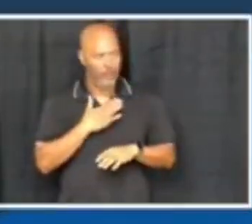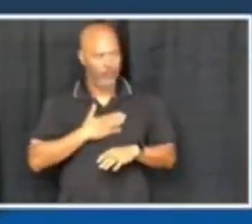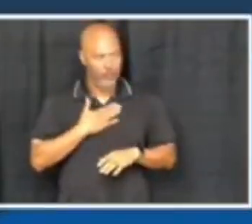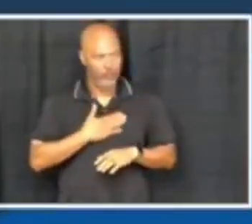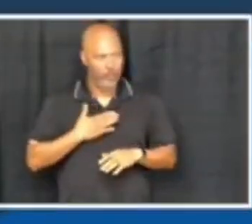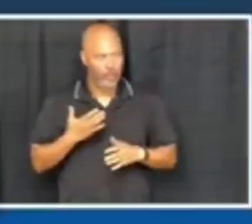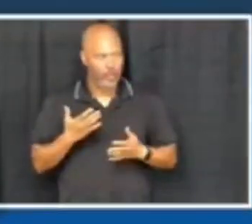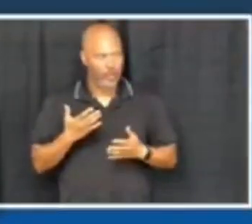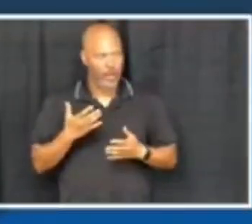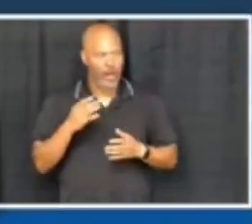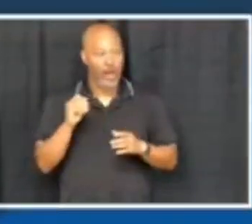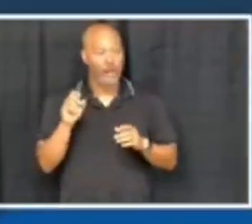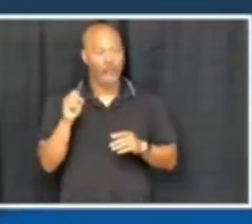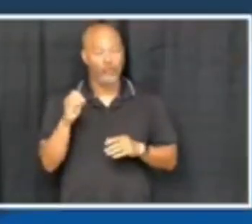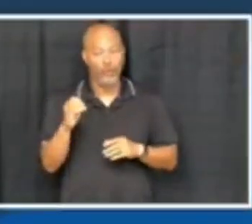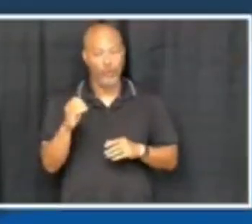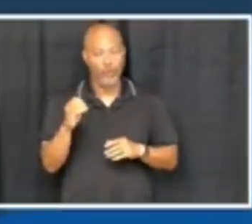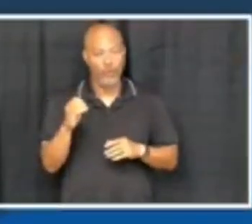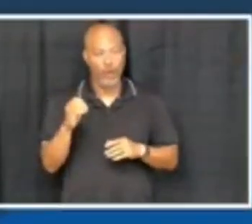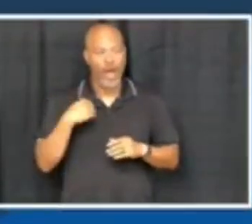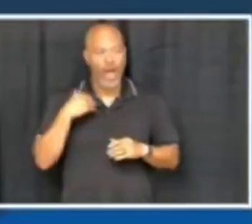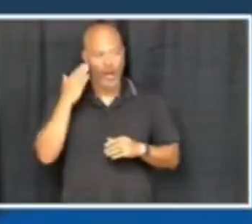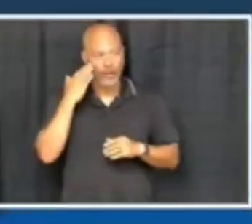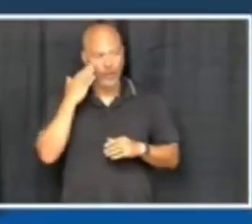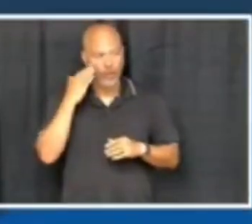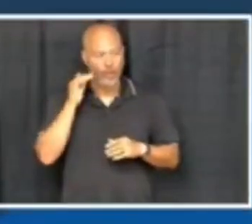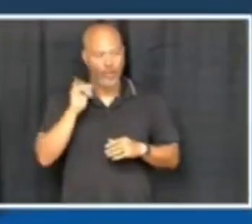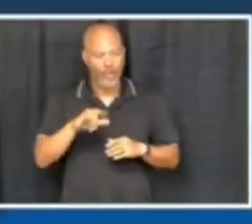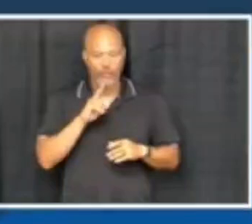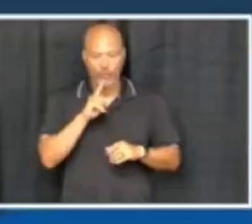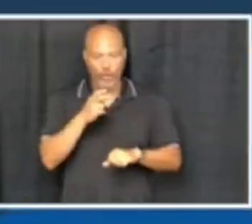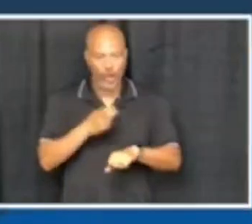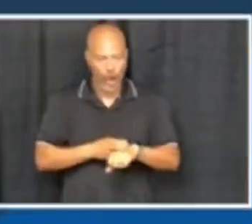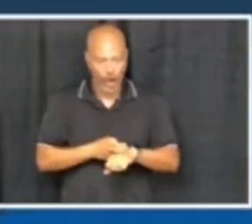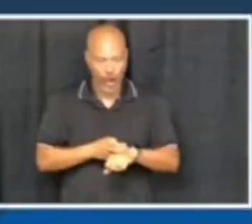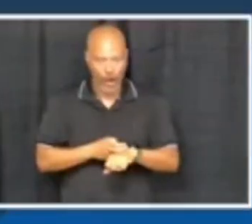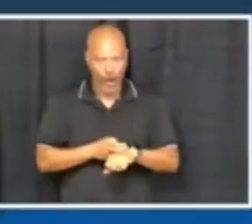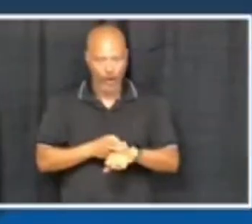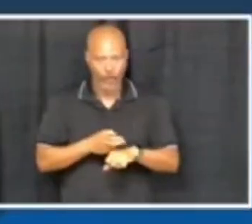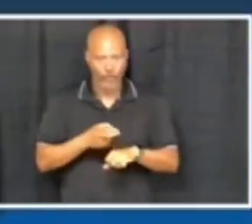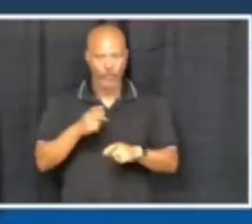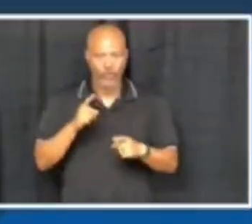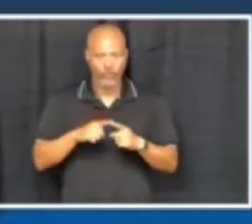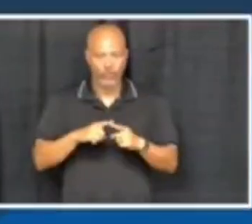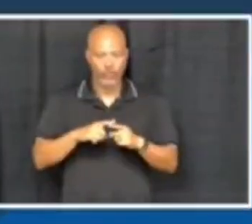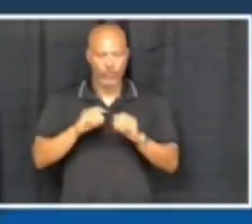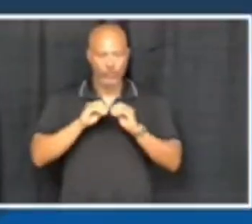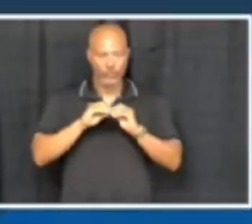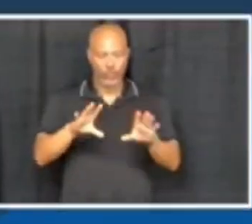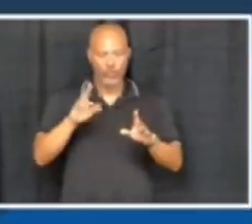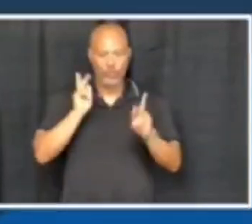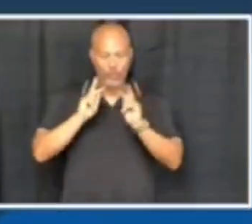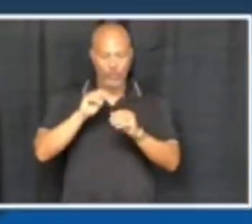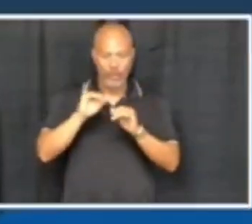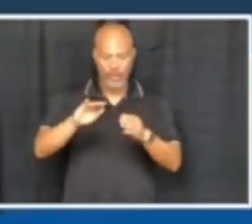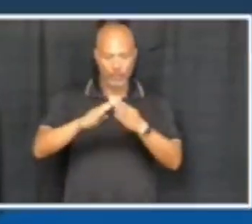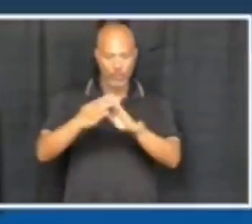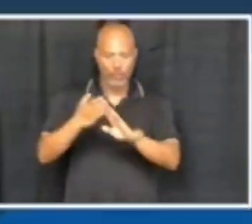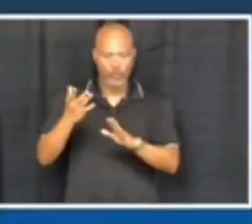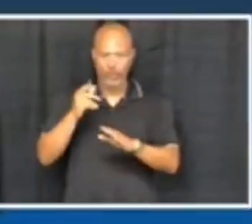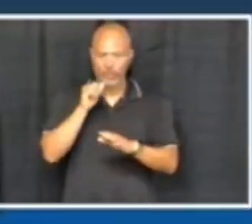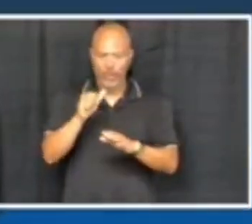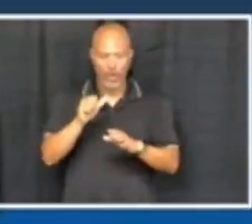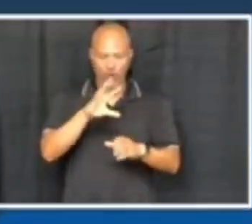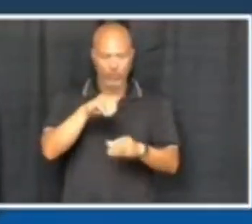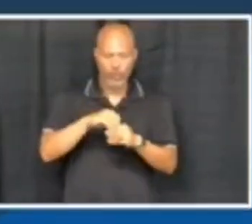Appreciate it. Thank you. Yeah. And so I know that's really, really hard. And, to people out there in that community, like just don't